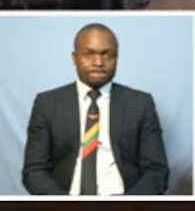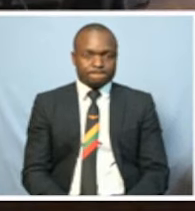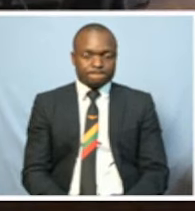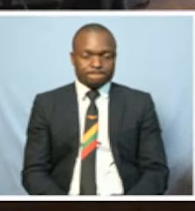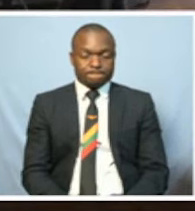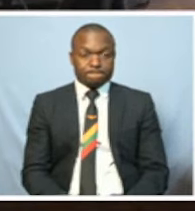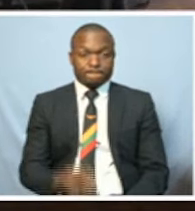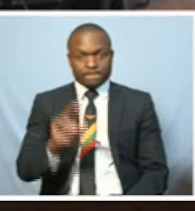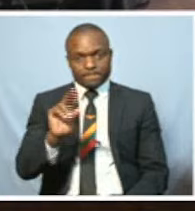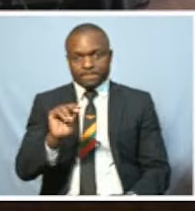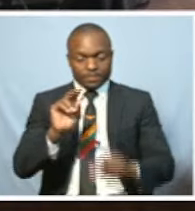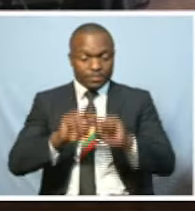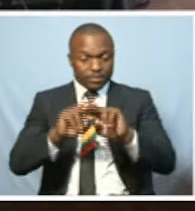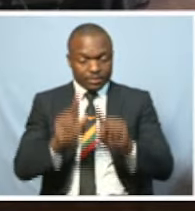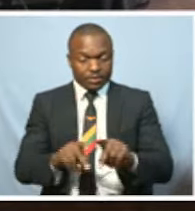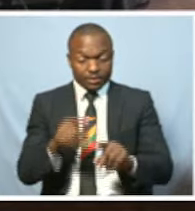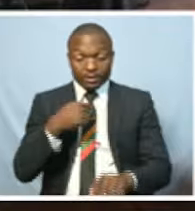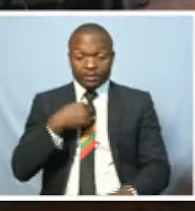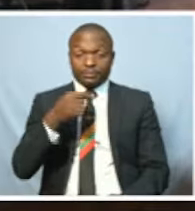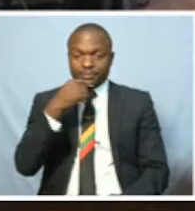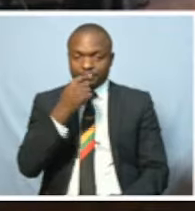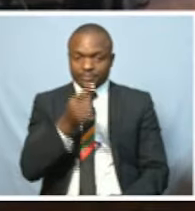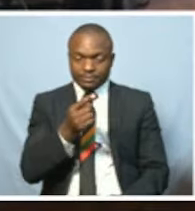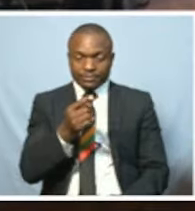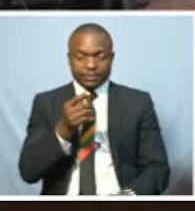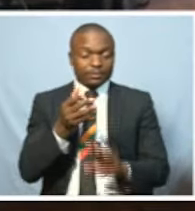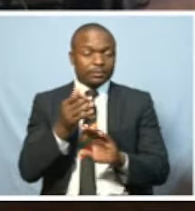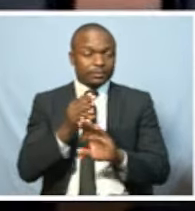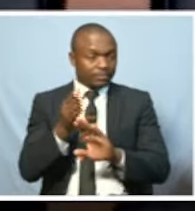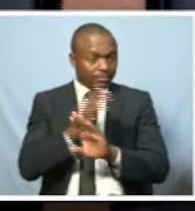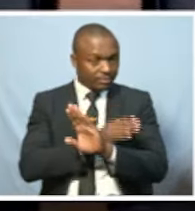No, Chair. Like I stated the area on,